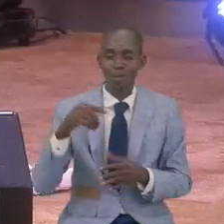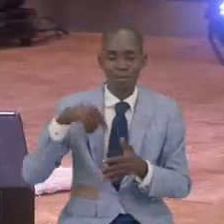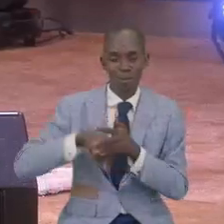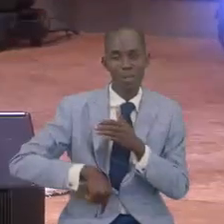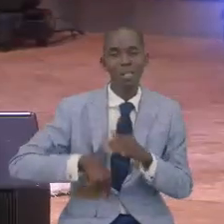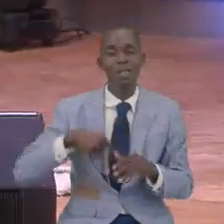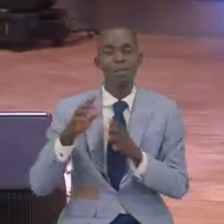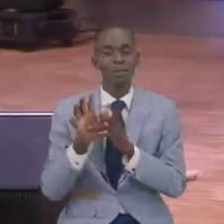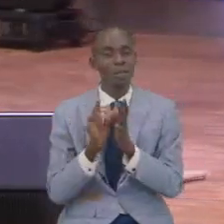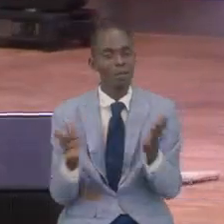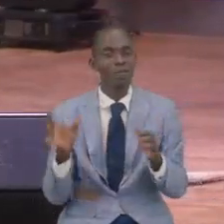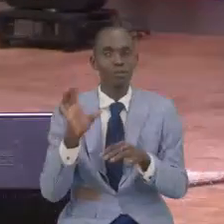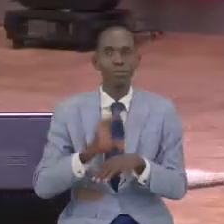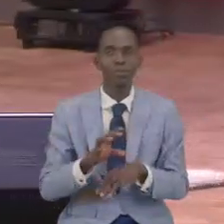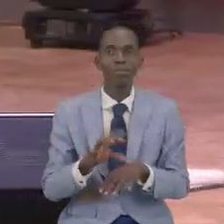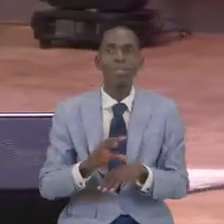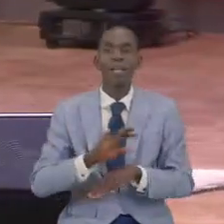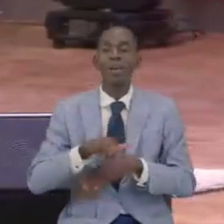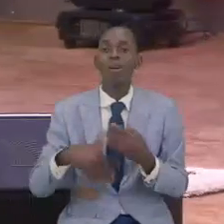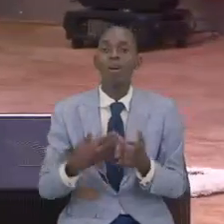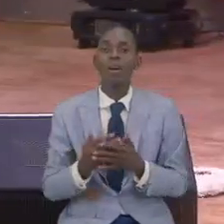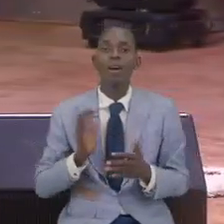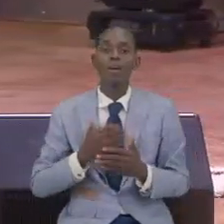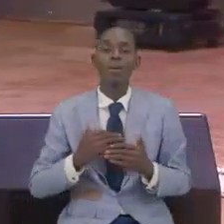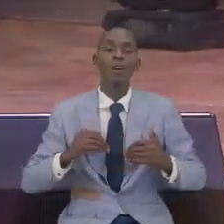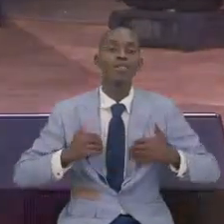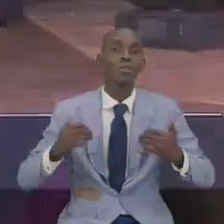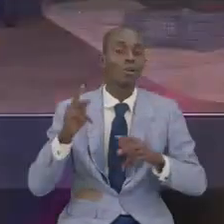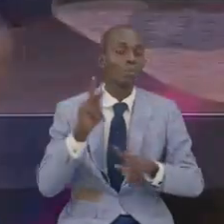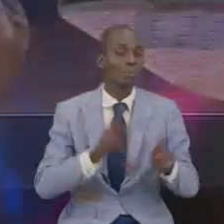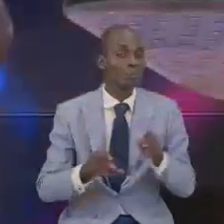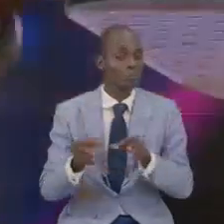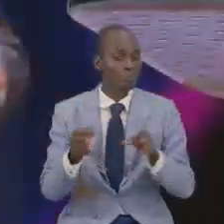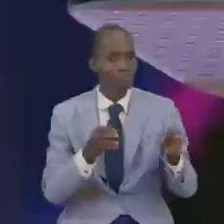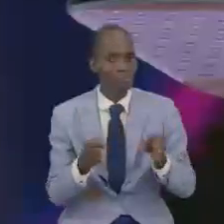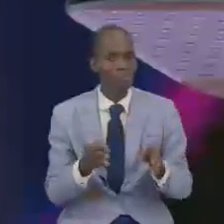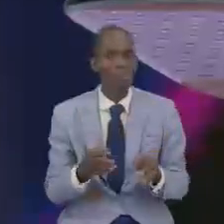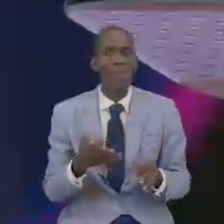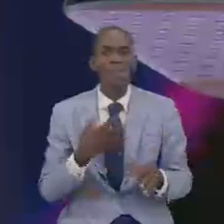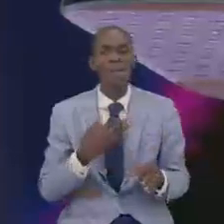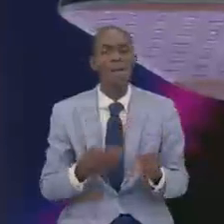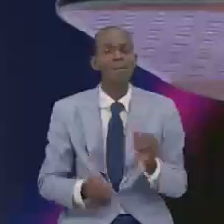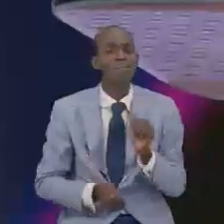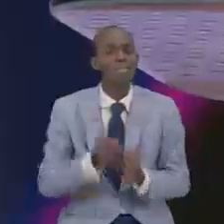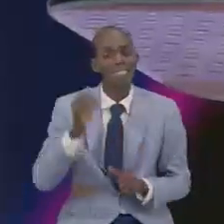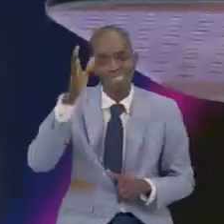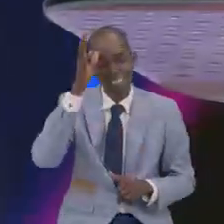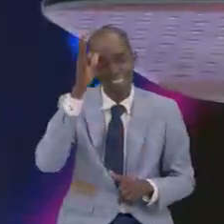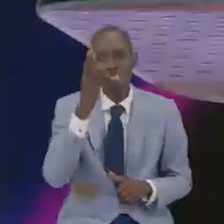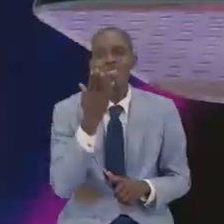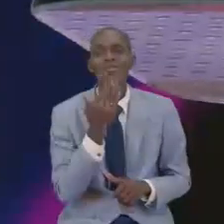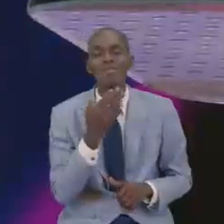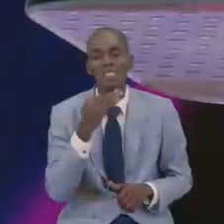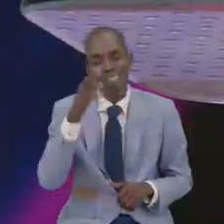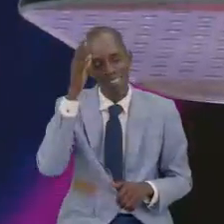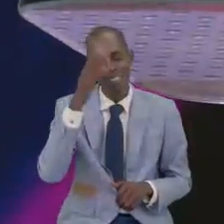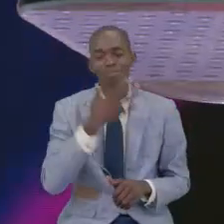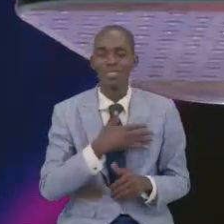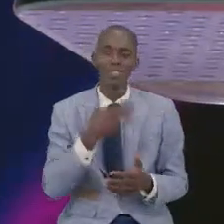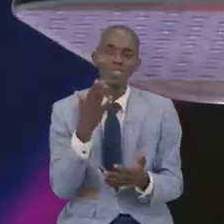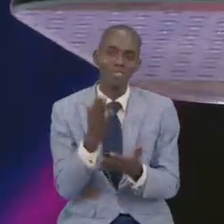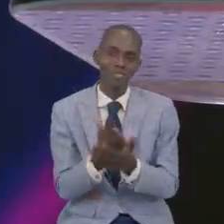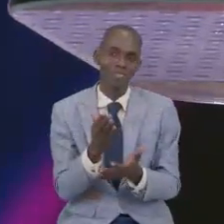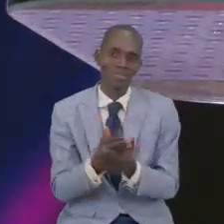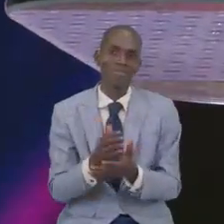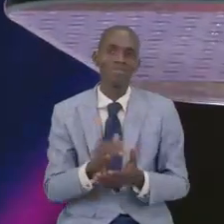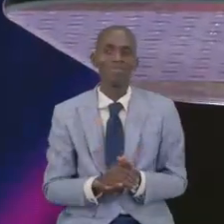And then our young people, let me do everything at the same time. Biggest daddy, sugar daddy. Let's stop all that. Let's stop